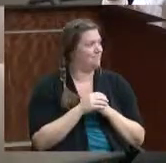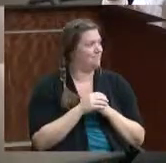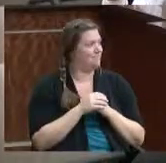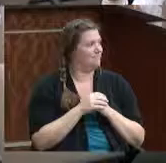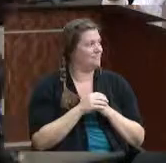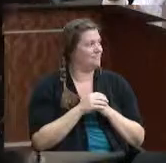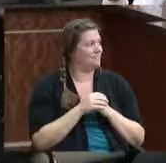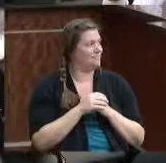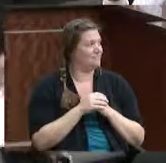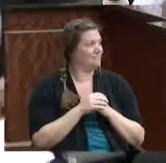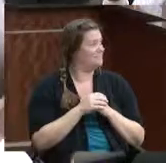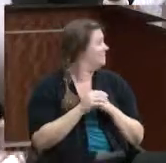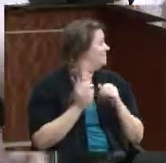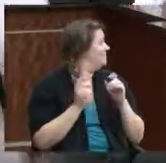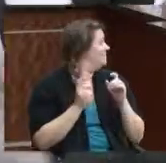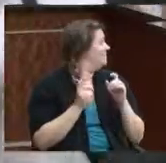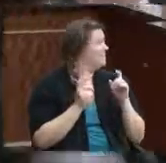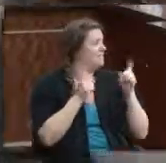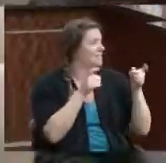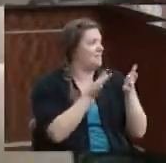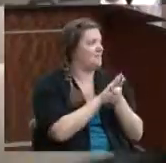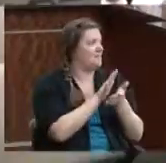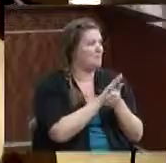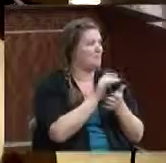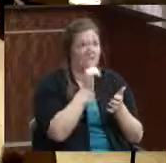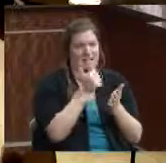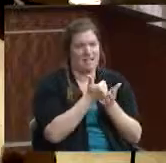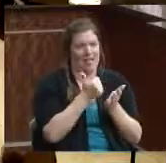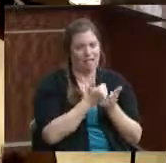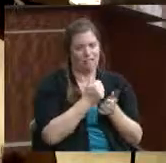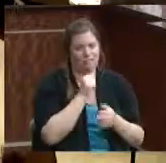my... It didn't help us very much, did it?